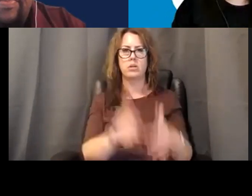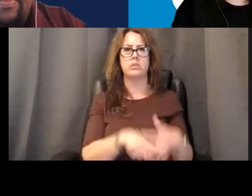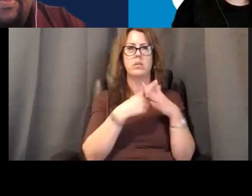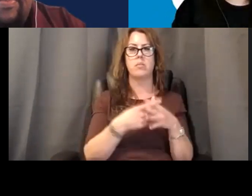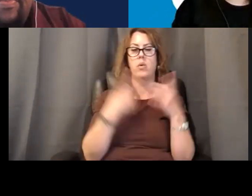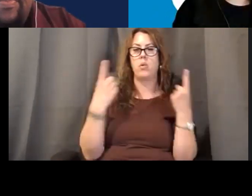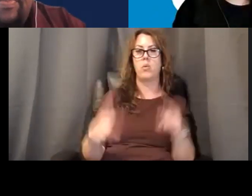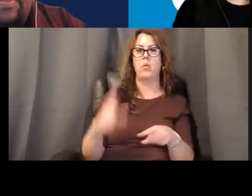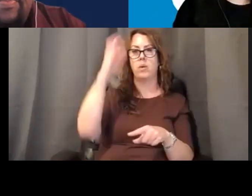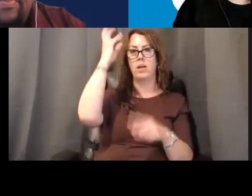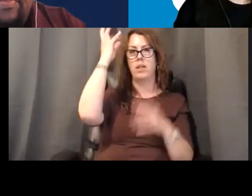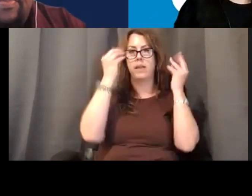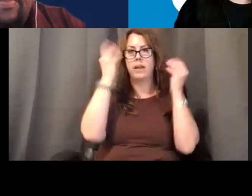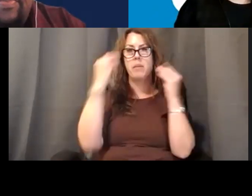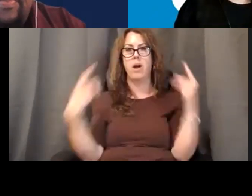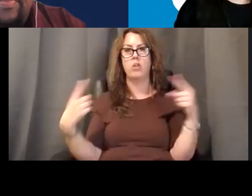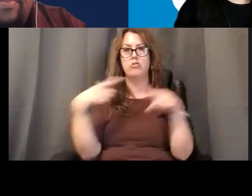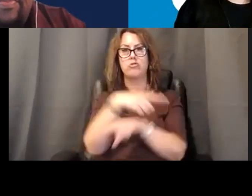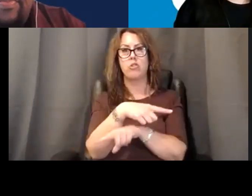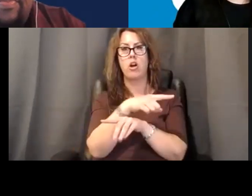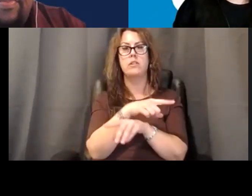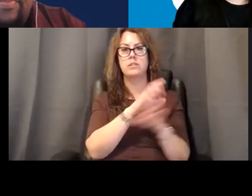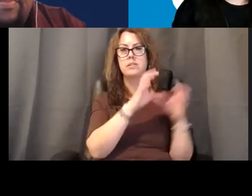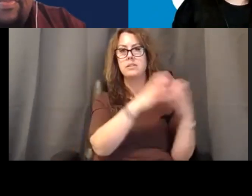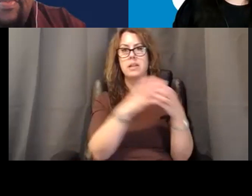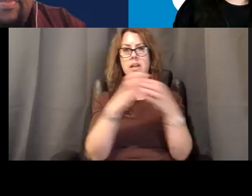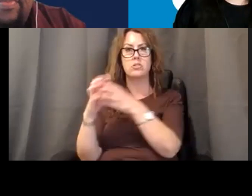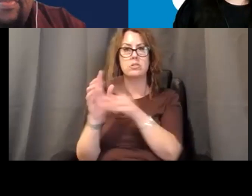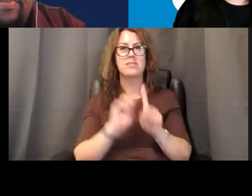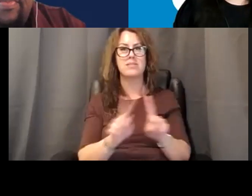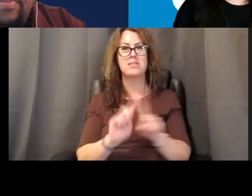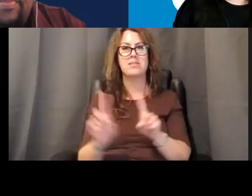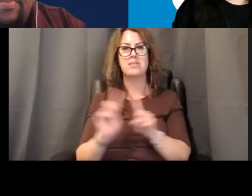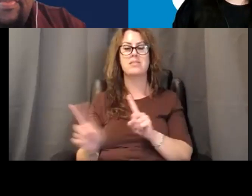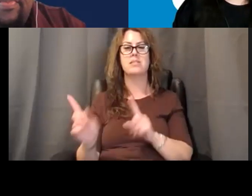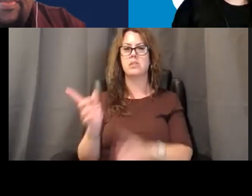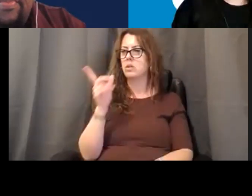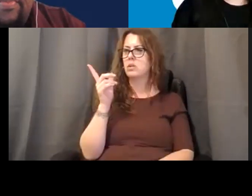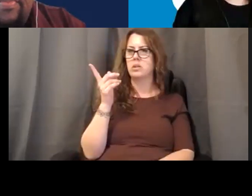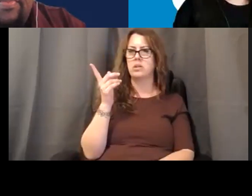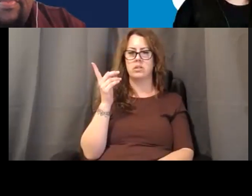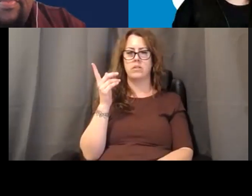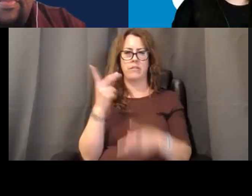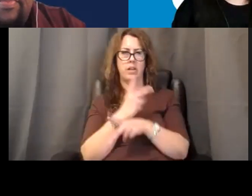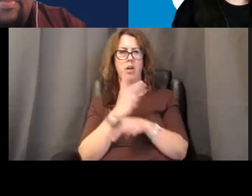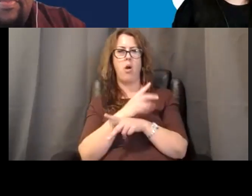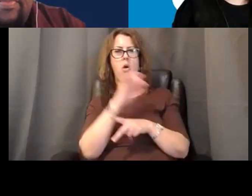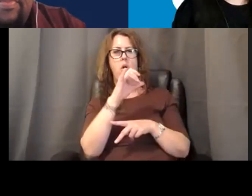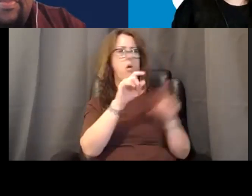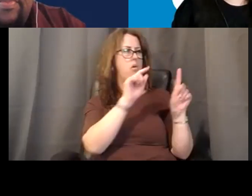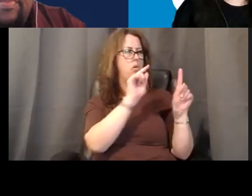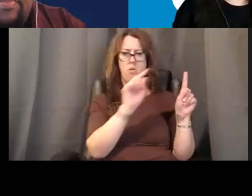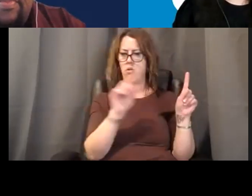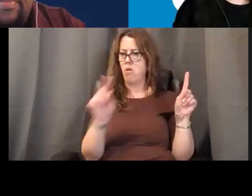cross-sector, whatever groups are naturally coming together and then broadening out to see like who's missing, who needs to be at the table, who do